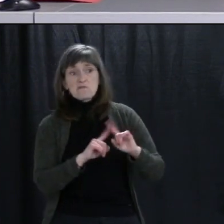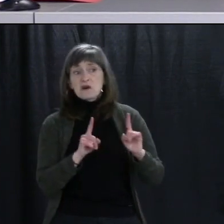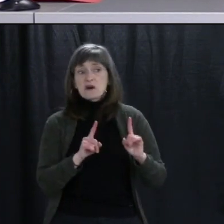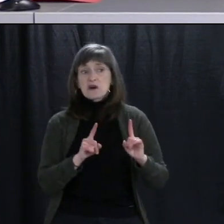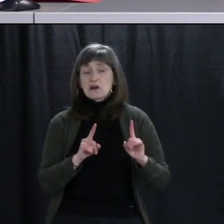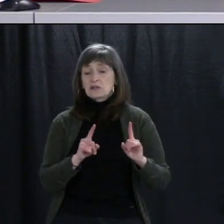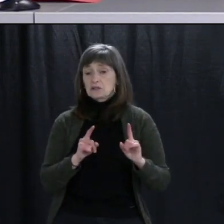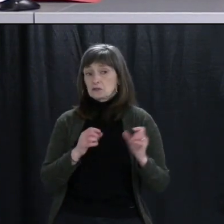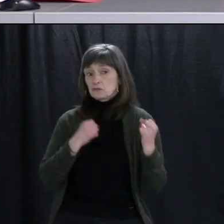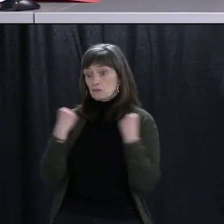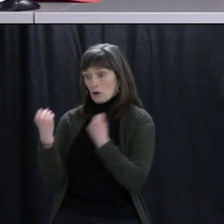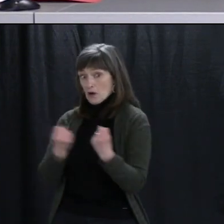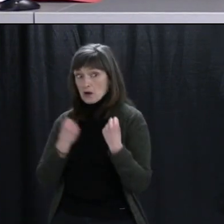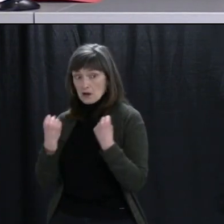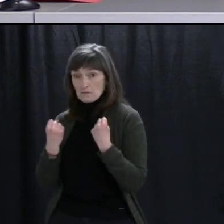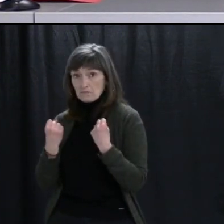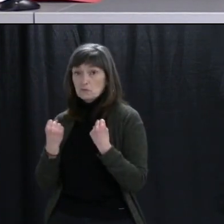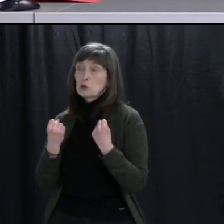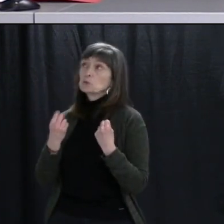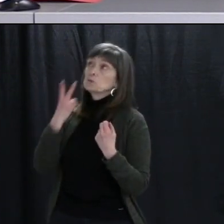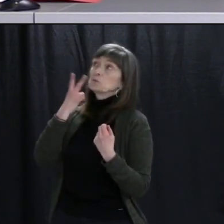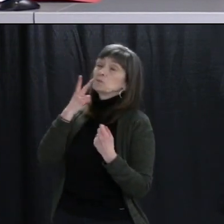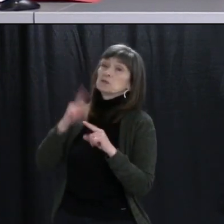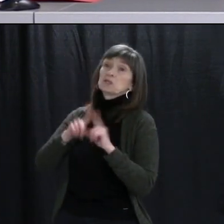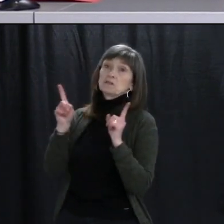I'm wondering if we could get more clarity on that.